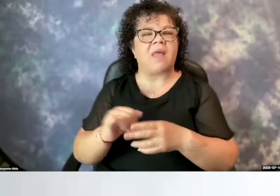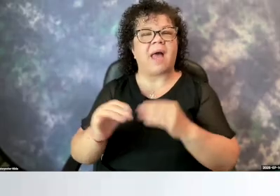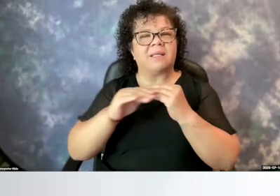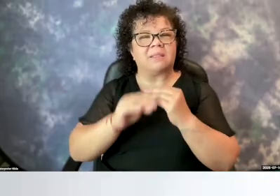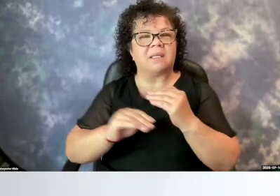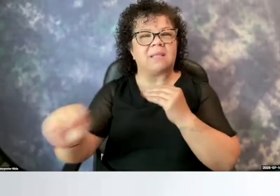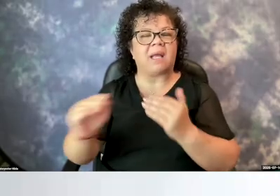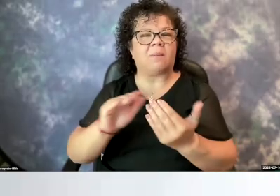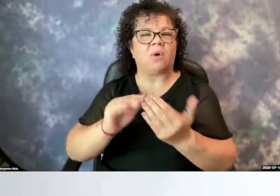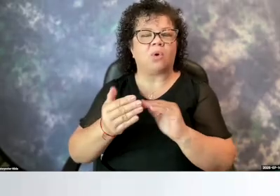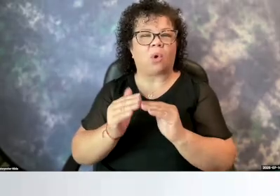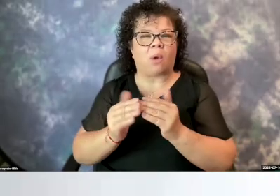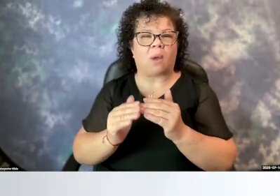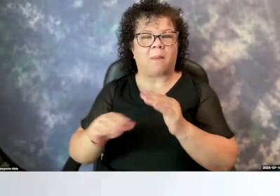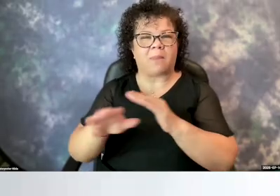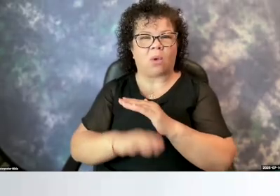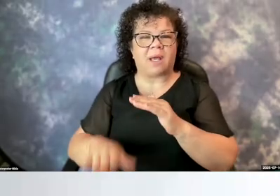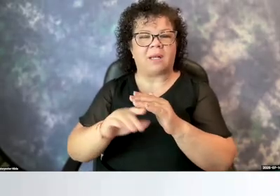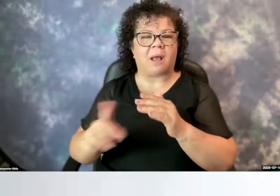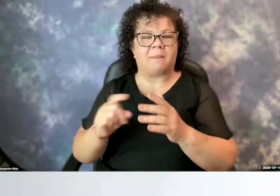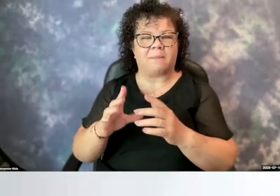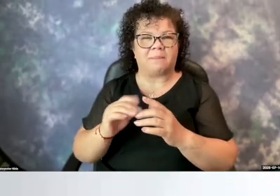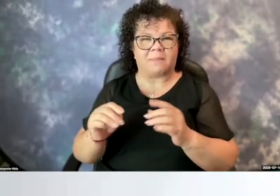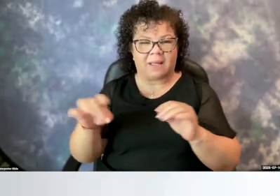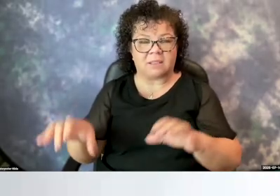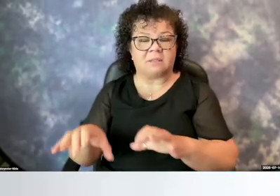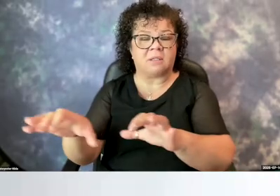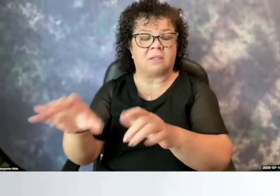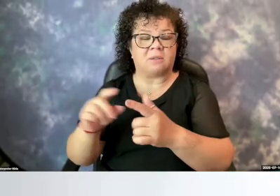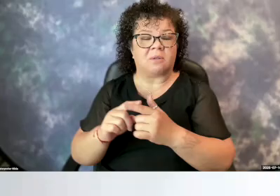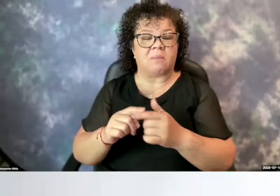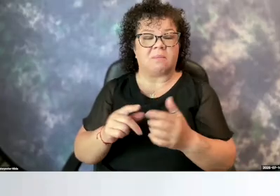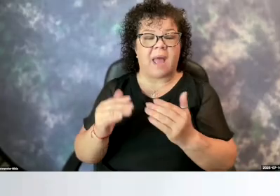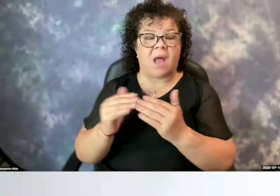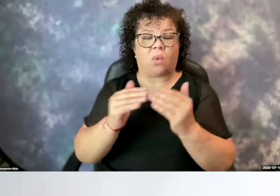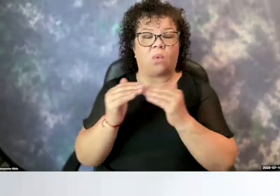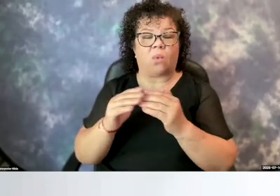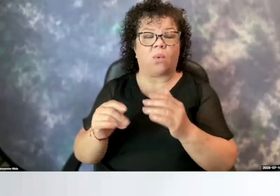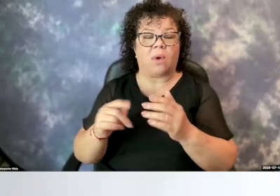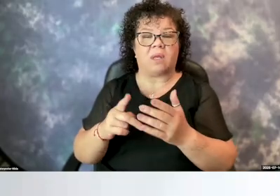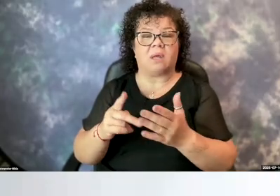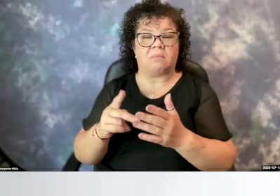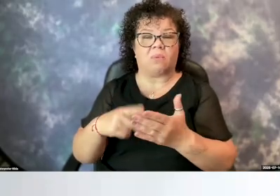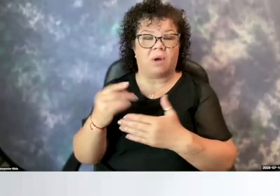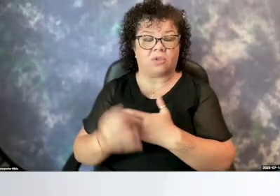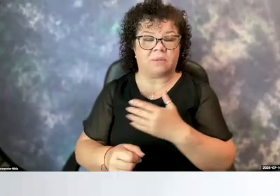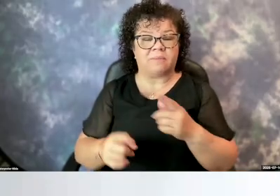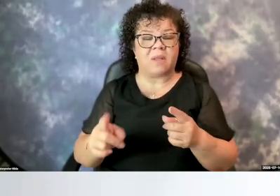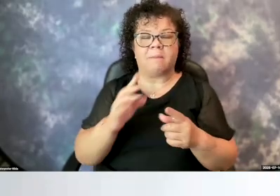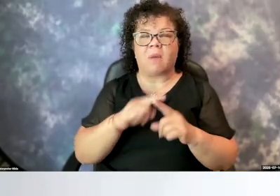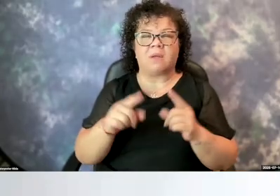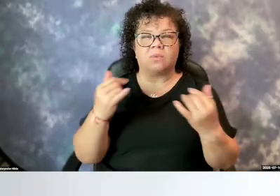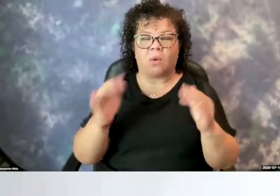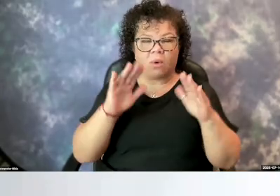community mobility incentive projects, we also refer to those as the sustainable community-based transportation equity incentive